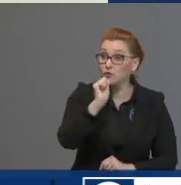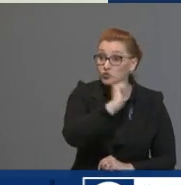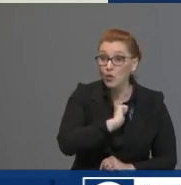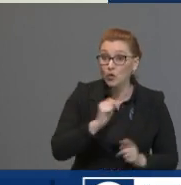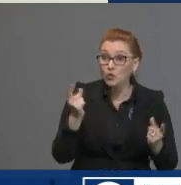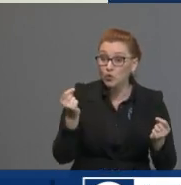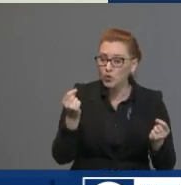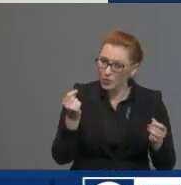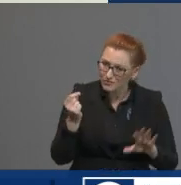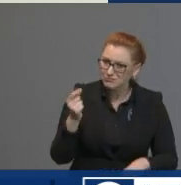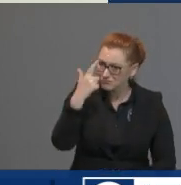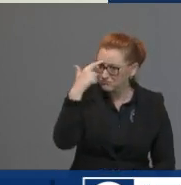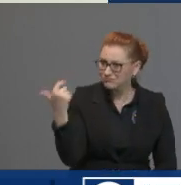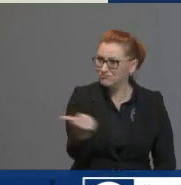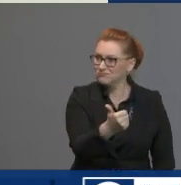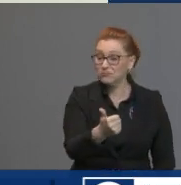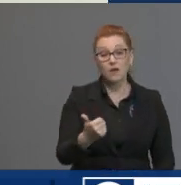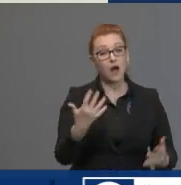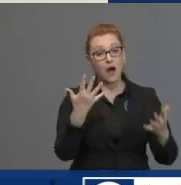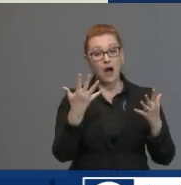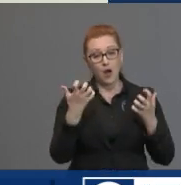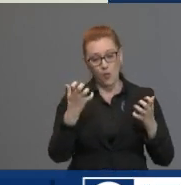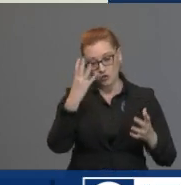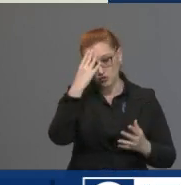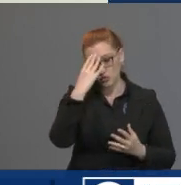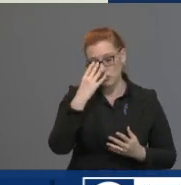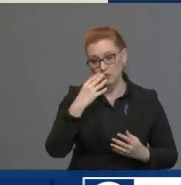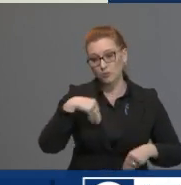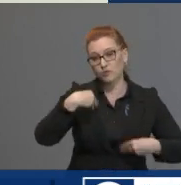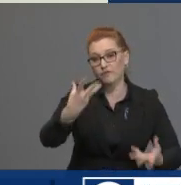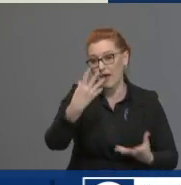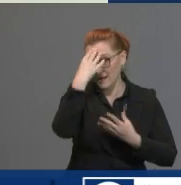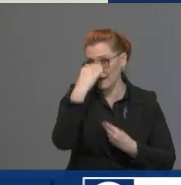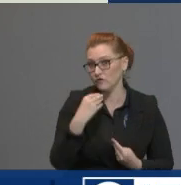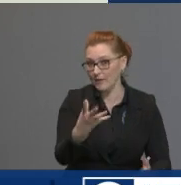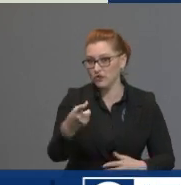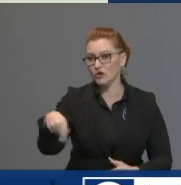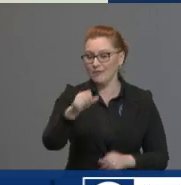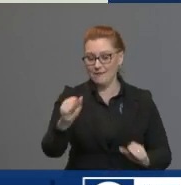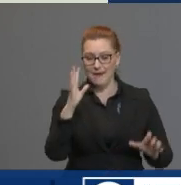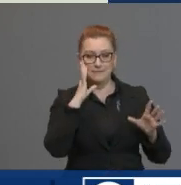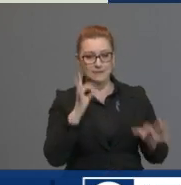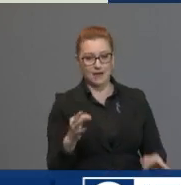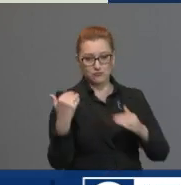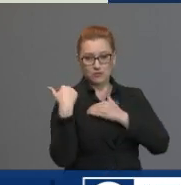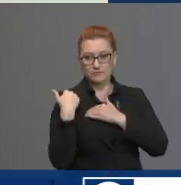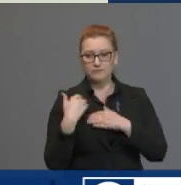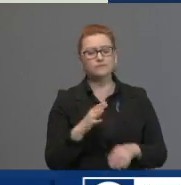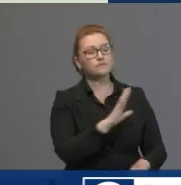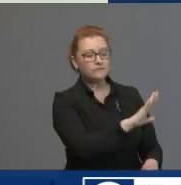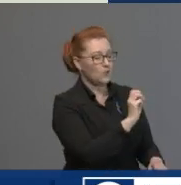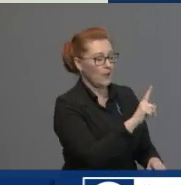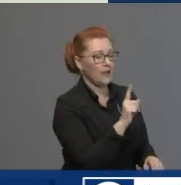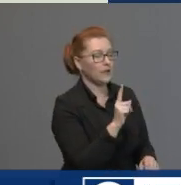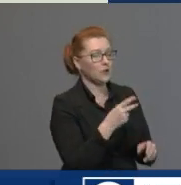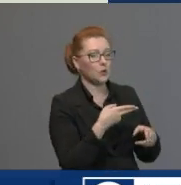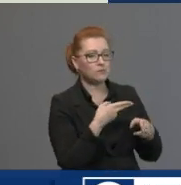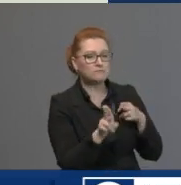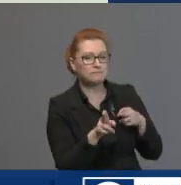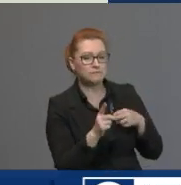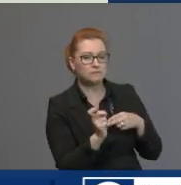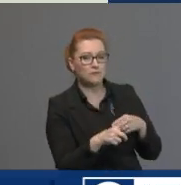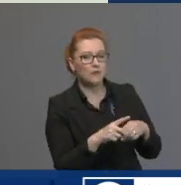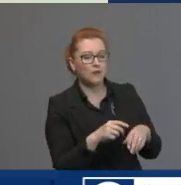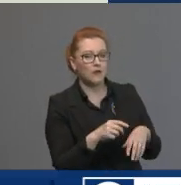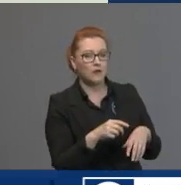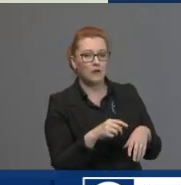the responsible and accurate information in which to make that decision. Okay, real quickly, Tom Betlock was at one of your